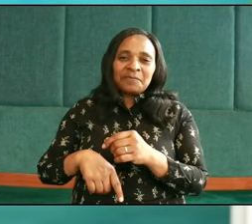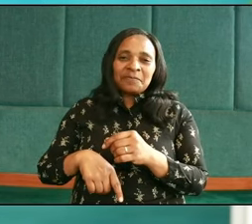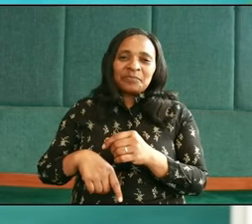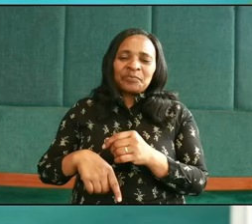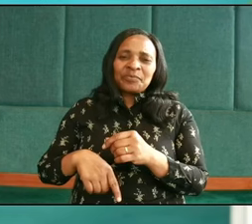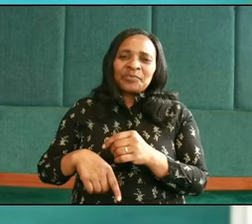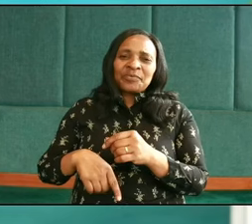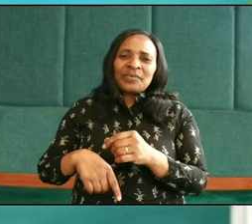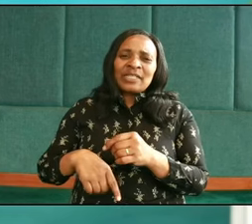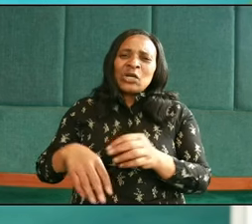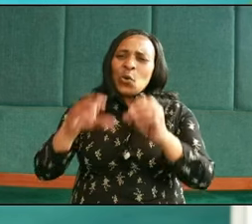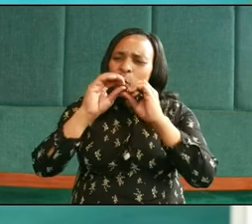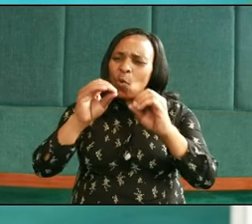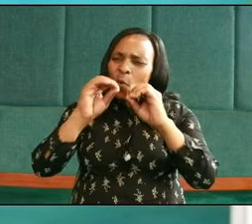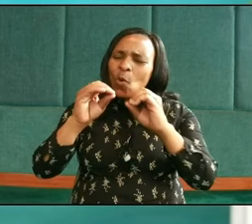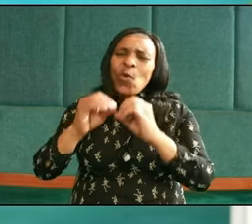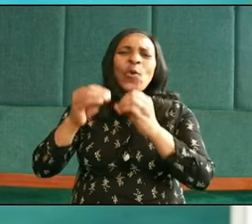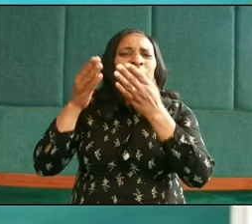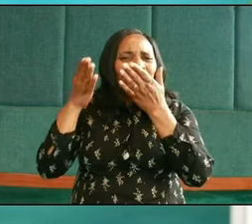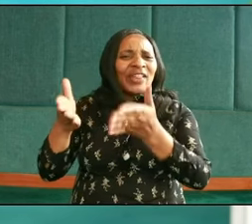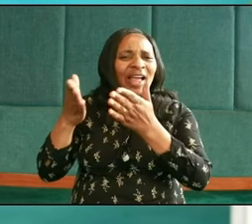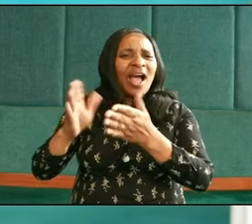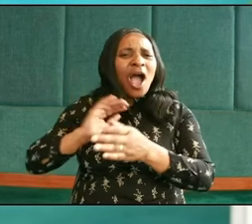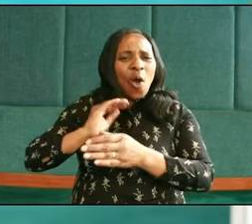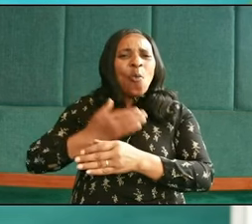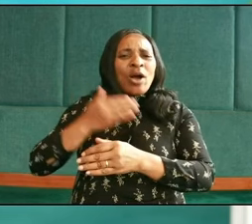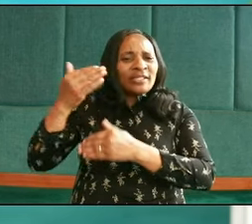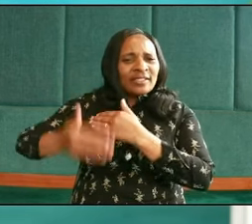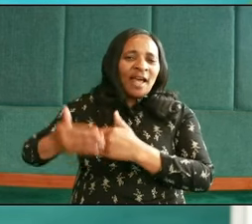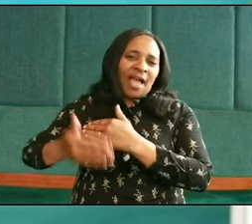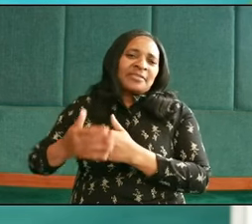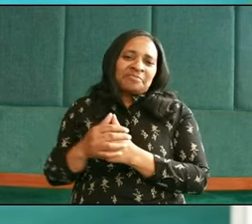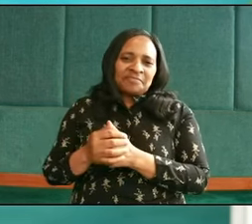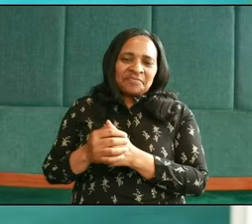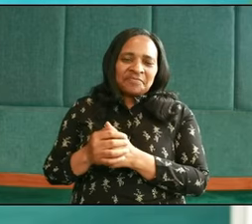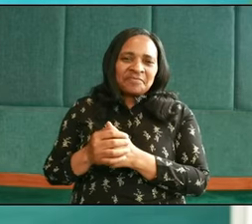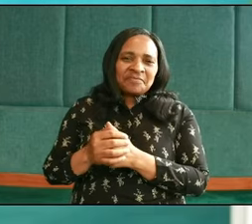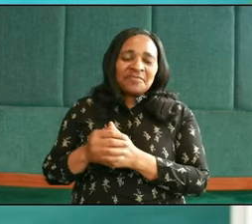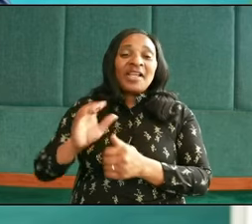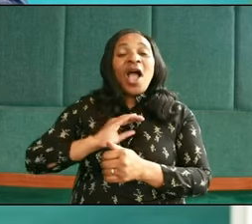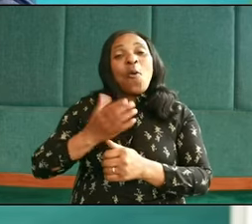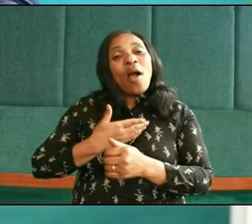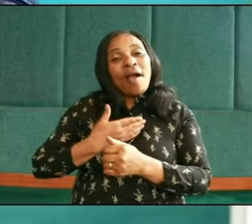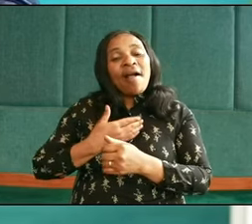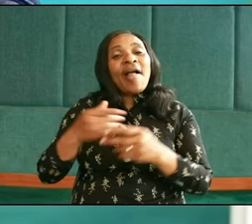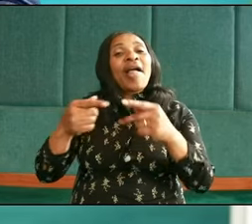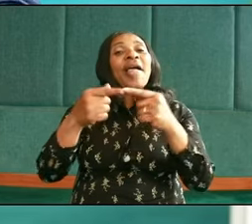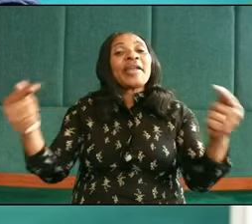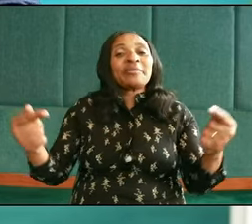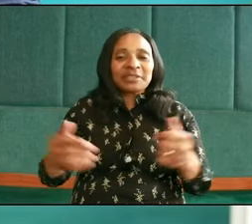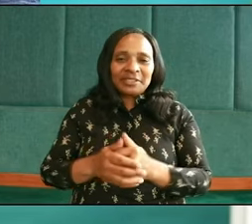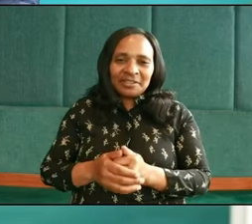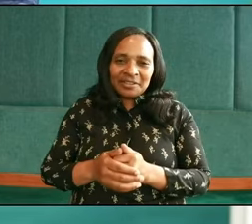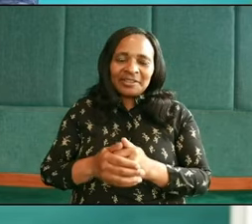had not been on our side, our enemies would have swallowed